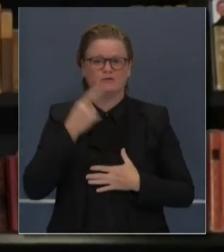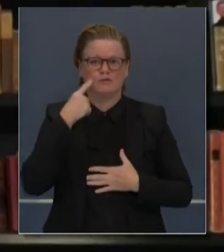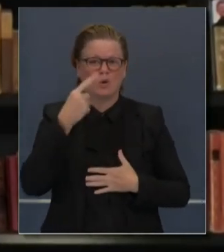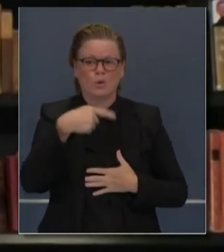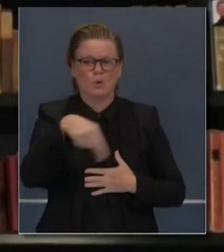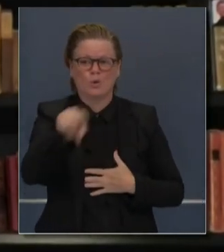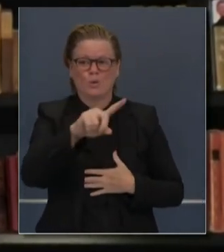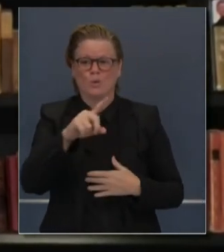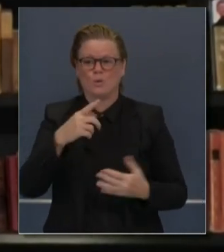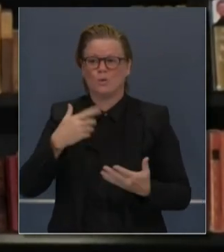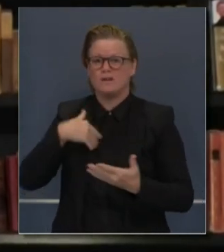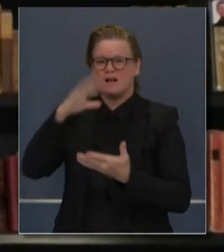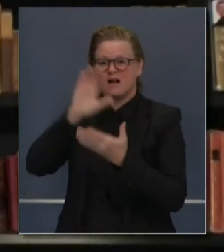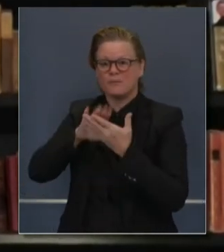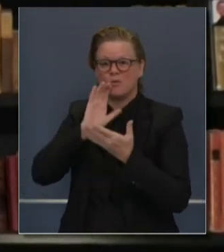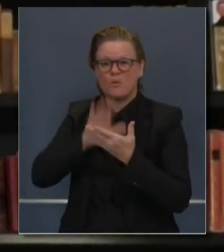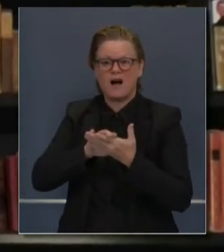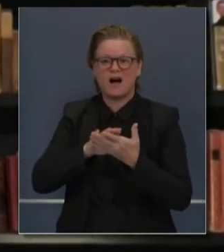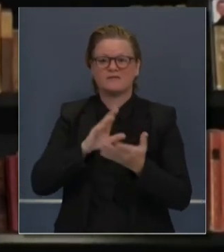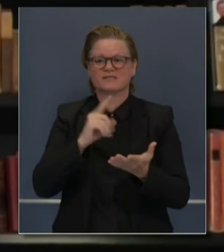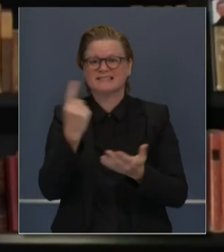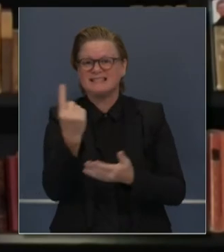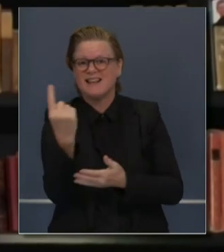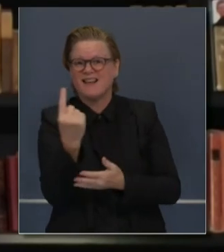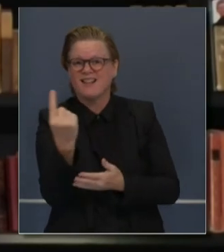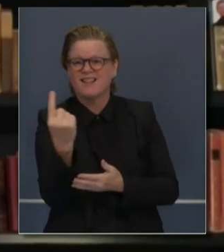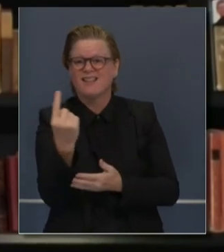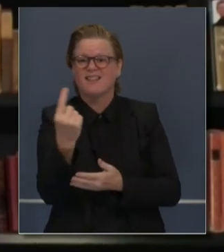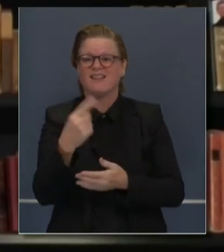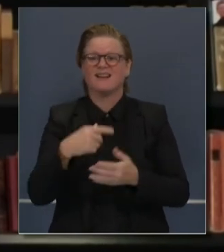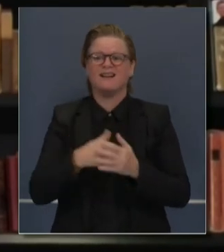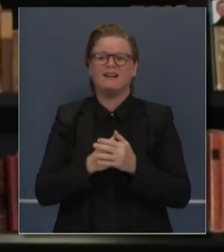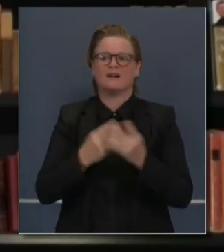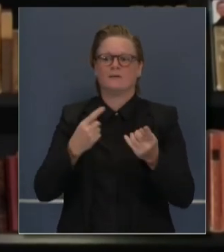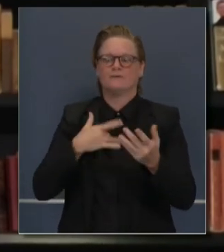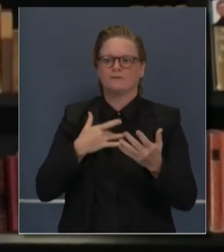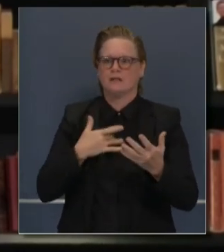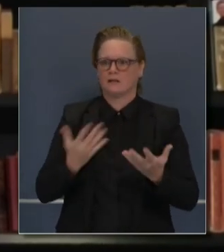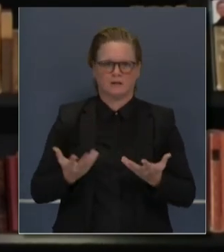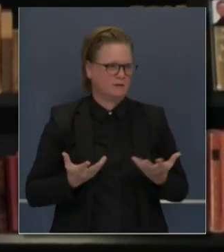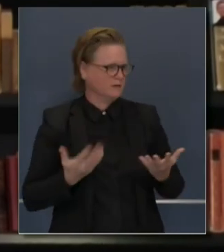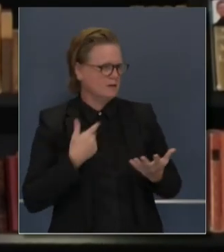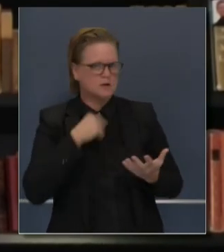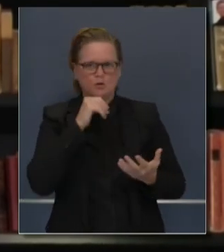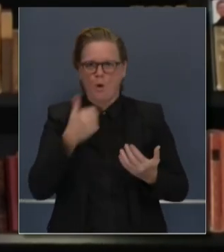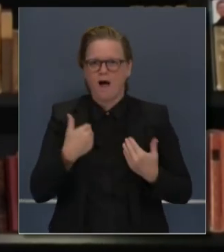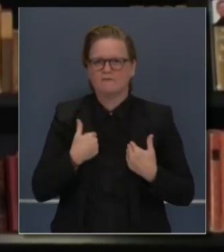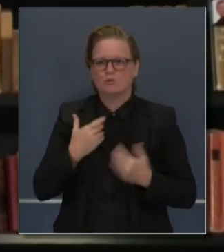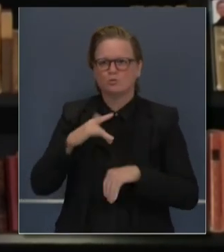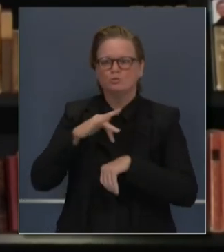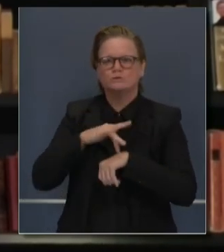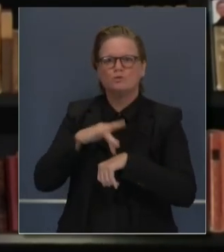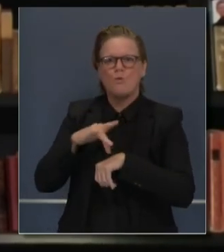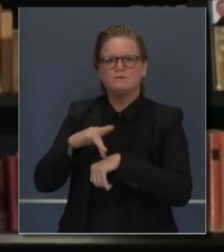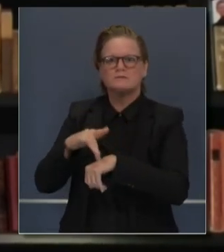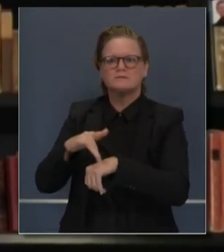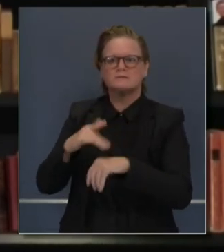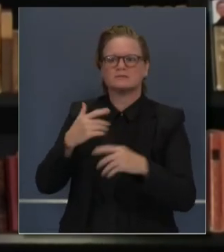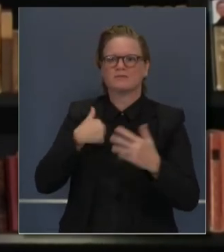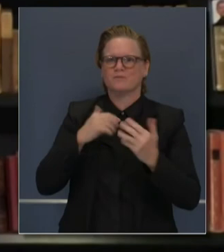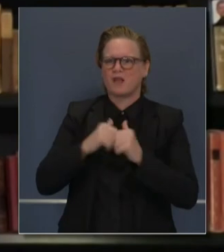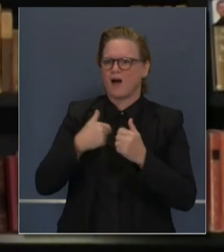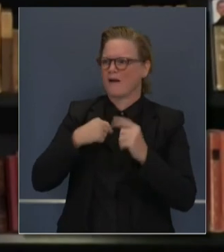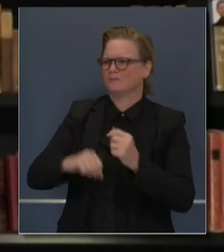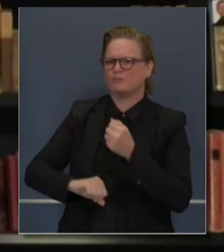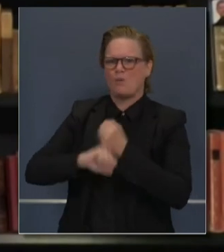spouse in terms of the work they have to do in that environment. And so I just want to extend a